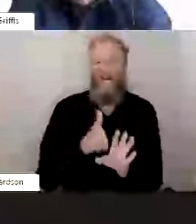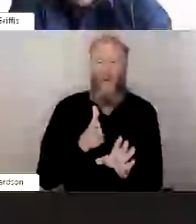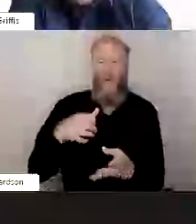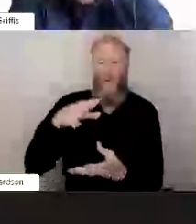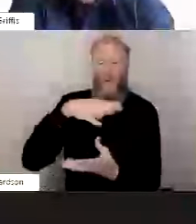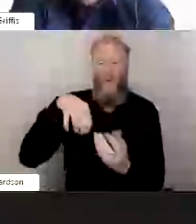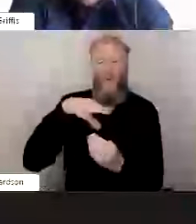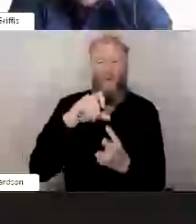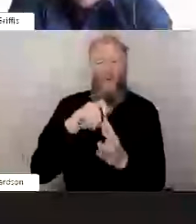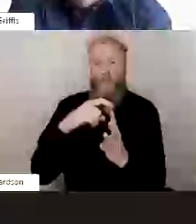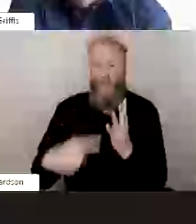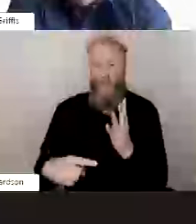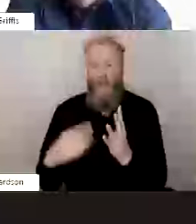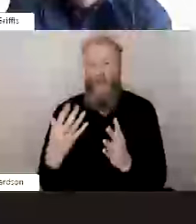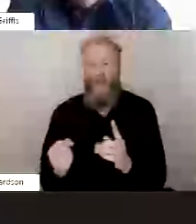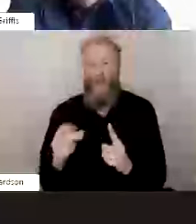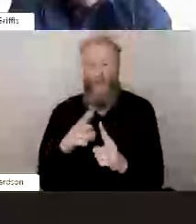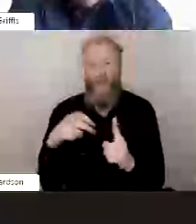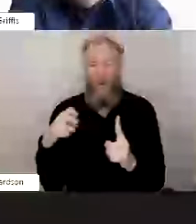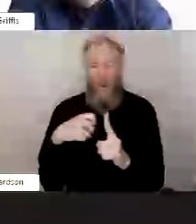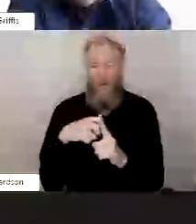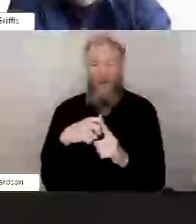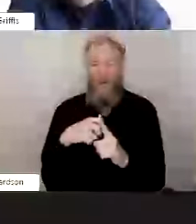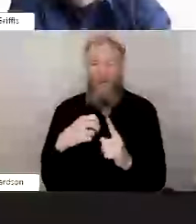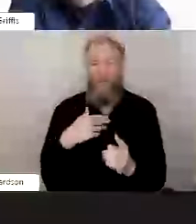few labels, a